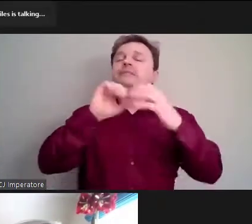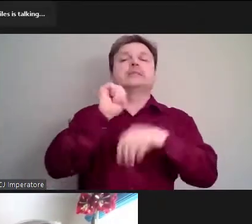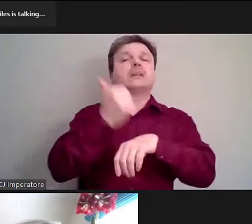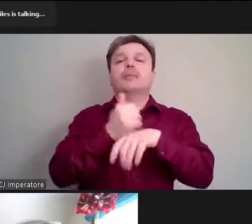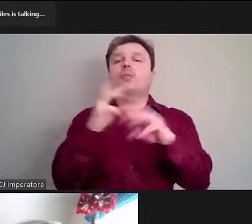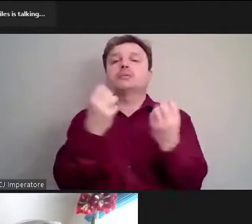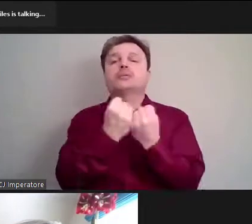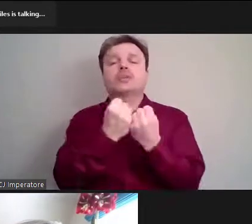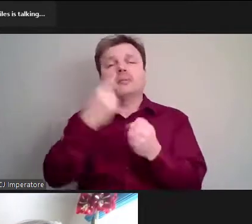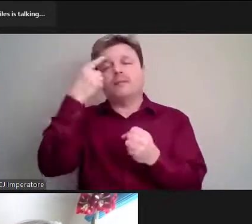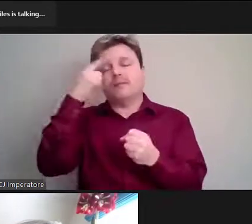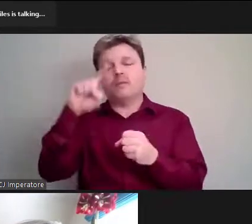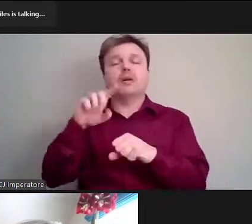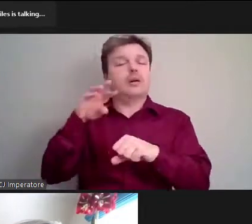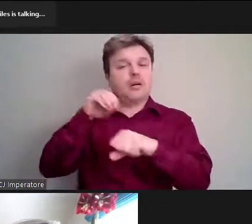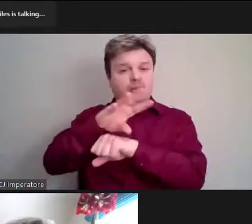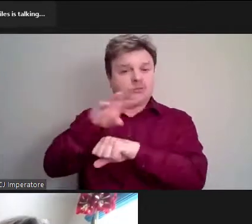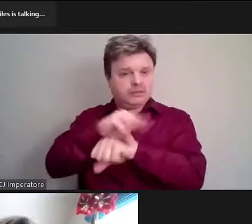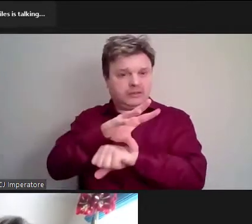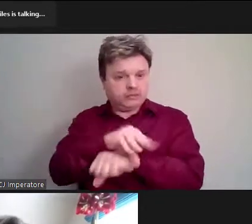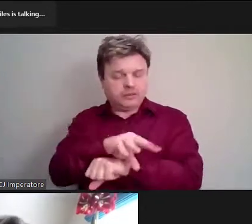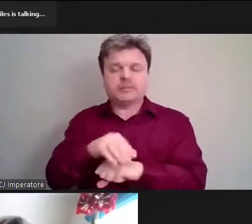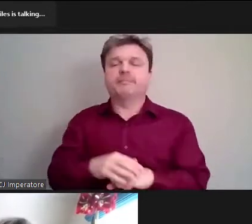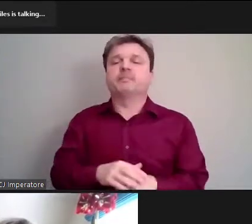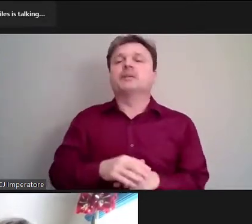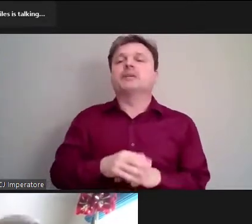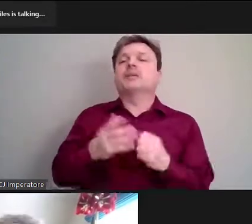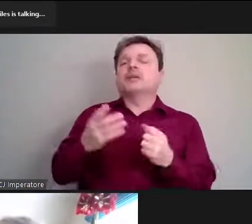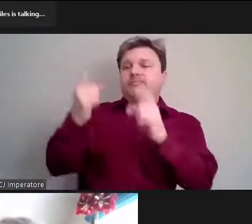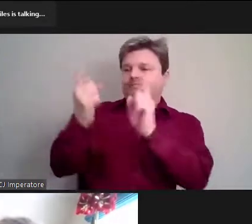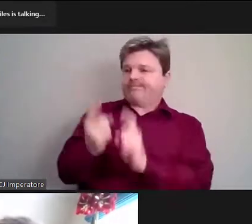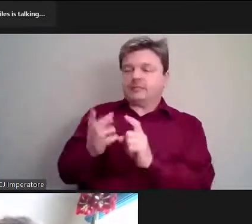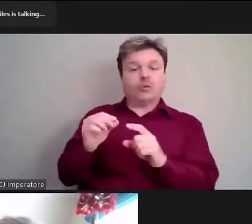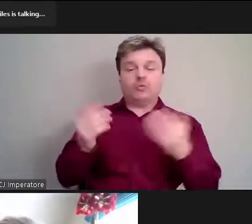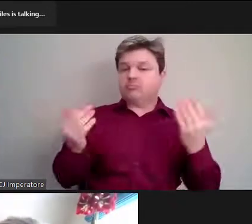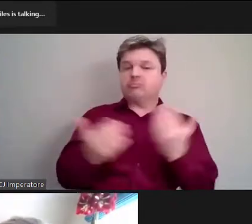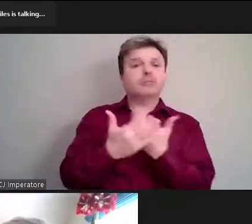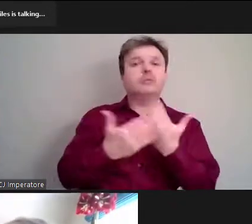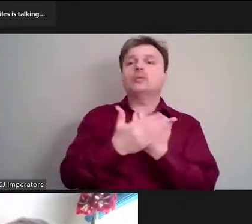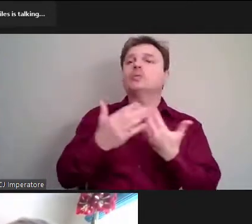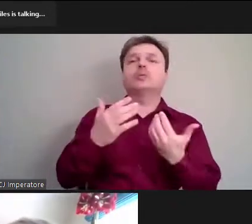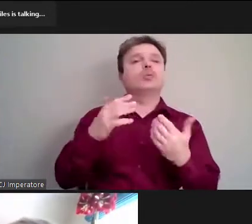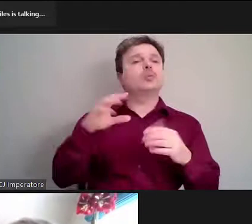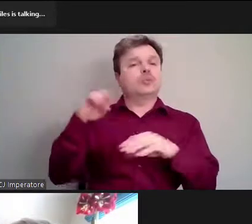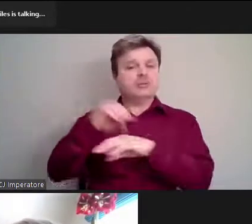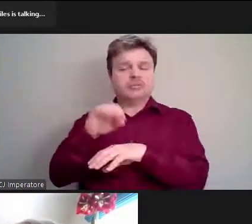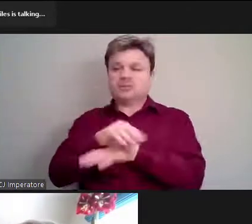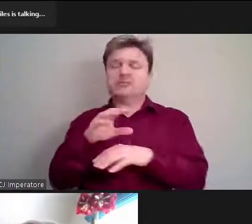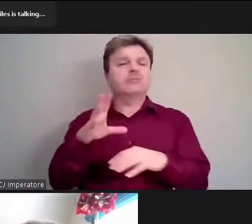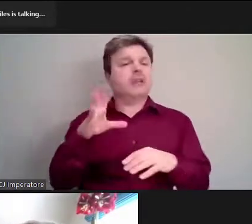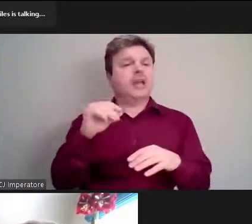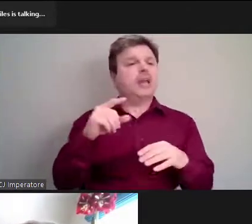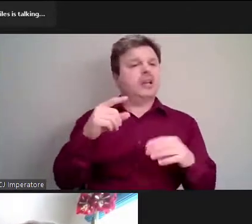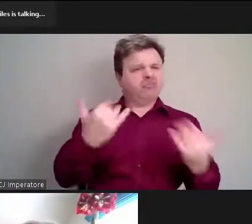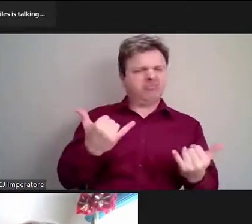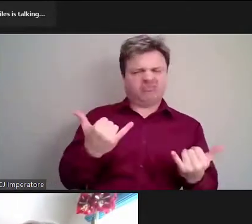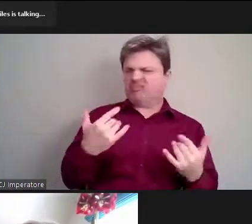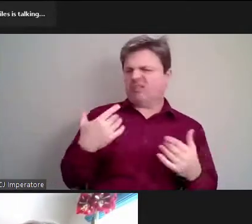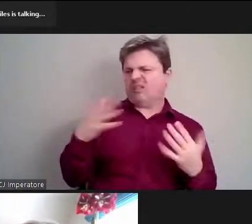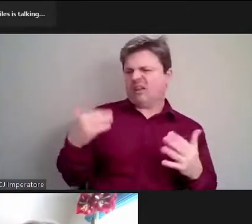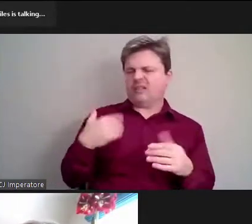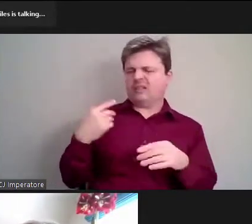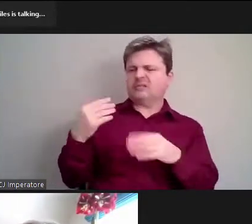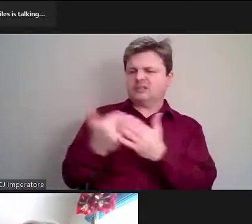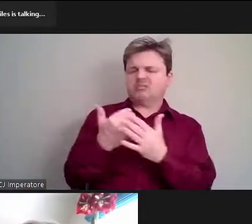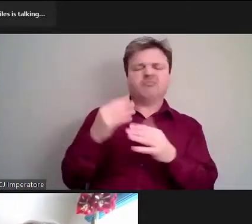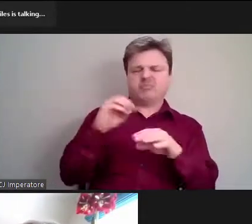for consultations so that new consultants and current consultants would know how to bridge